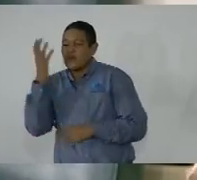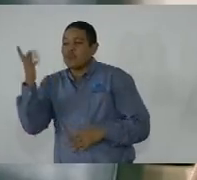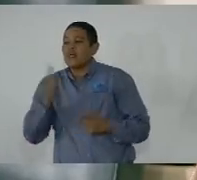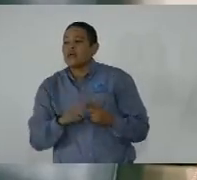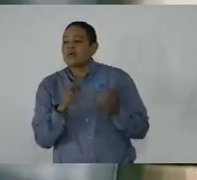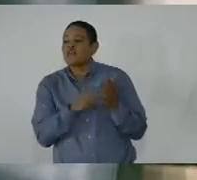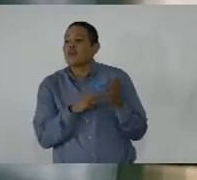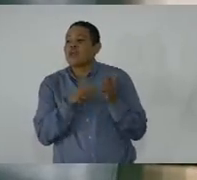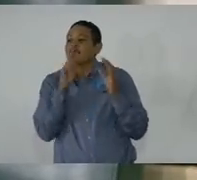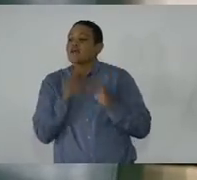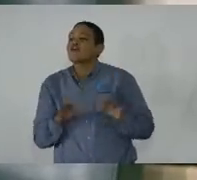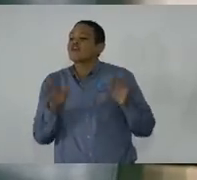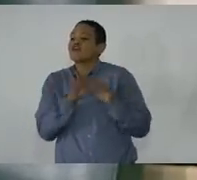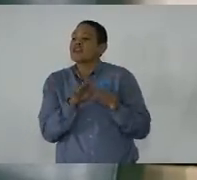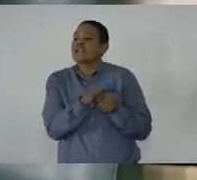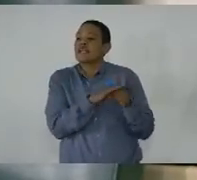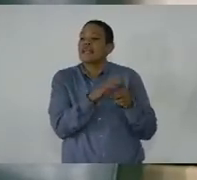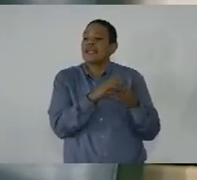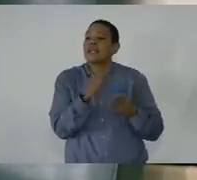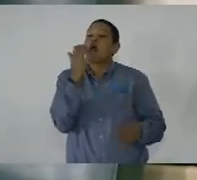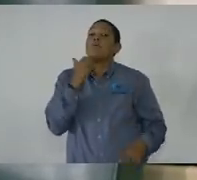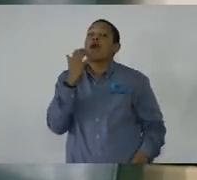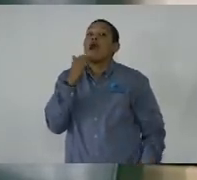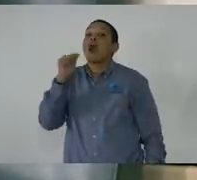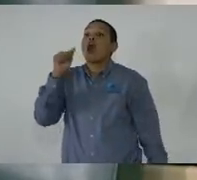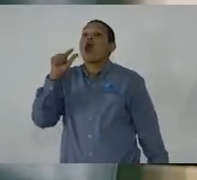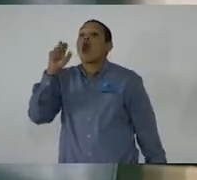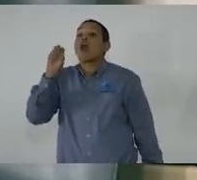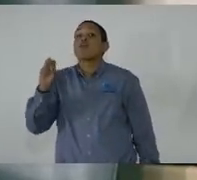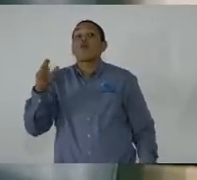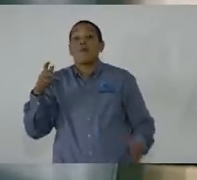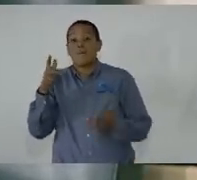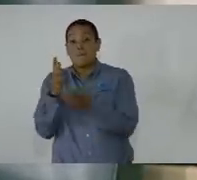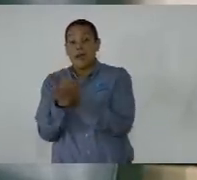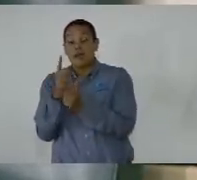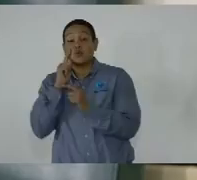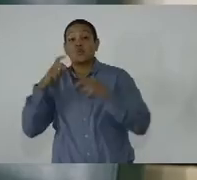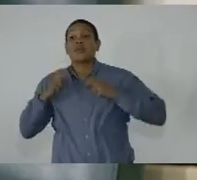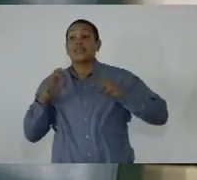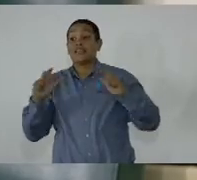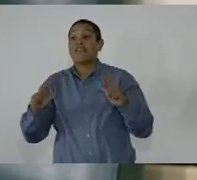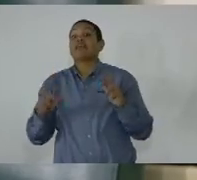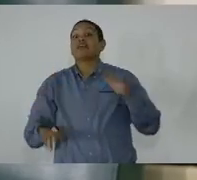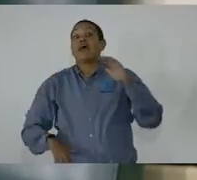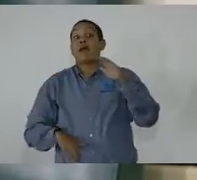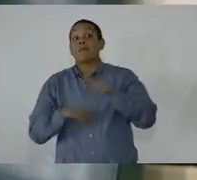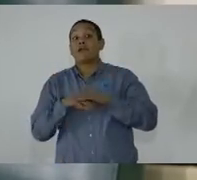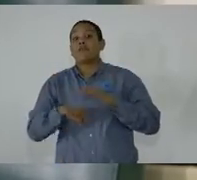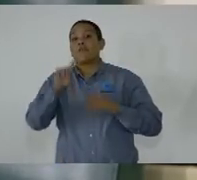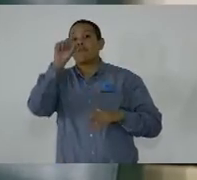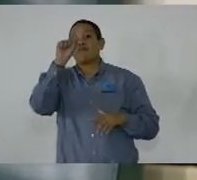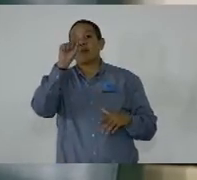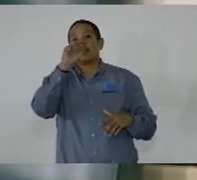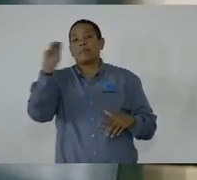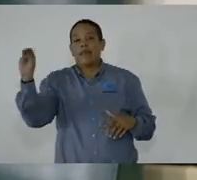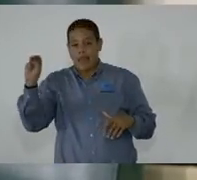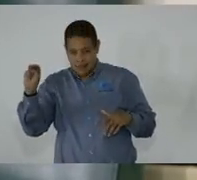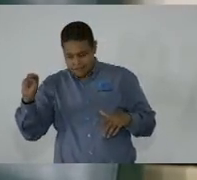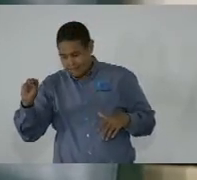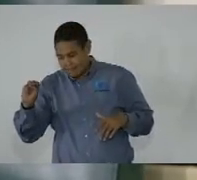for critical areas in our Mango Agropark to investors, all with a minimum of $20 million.